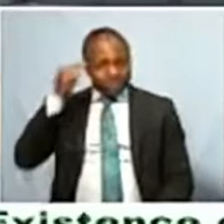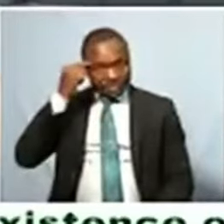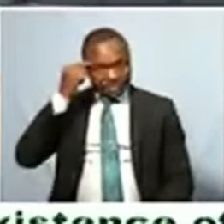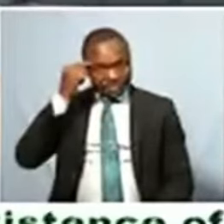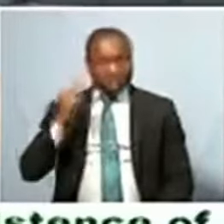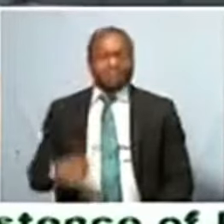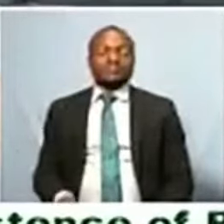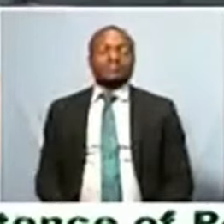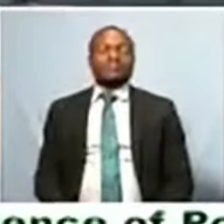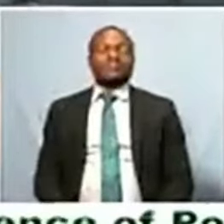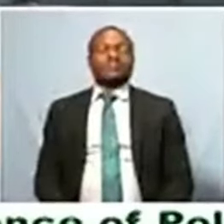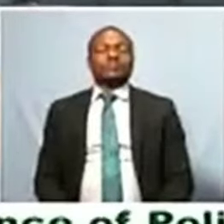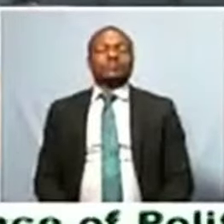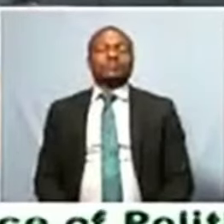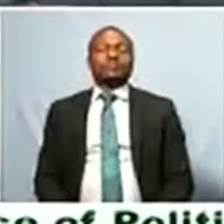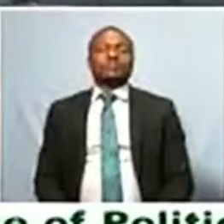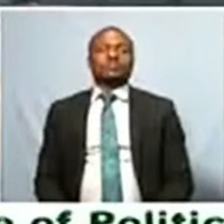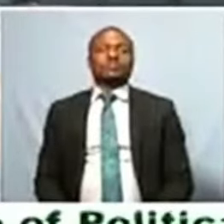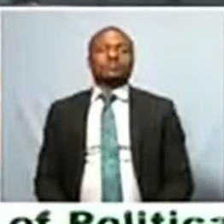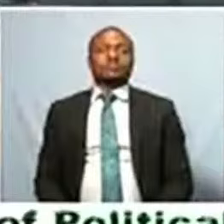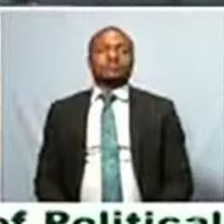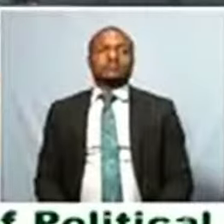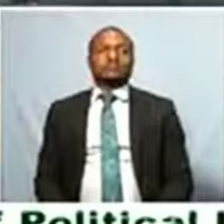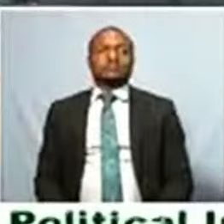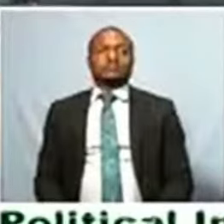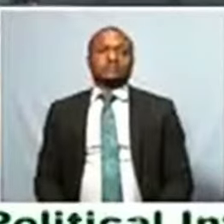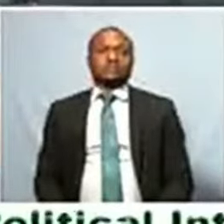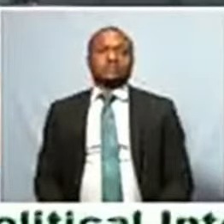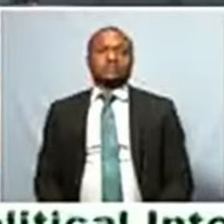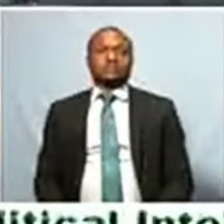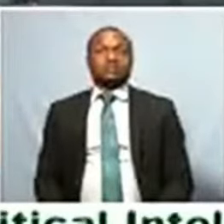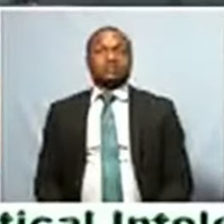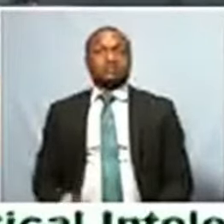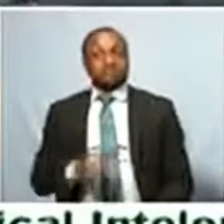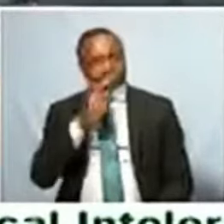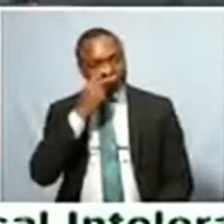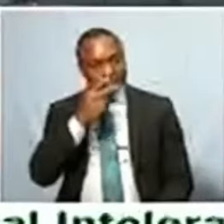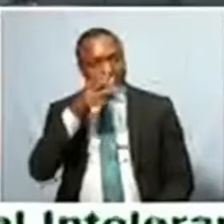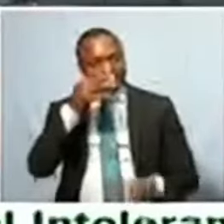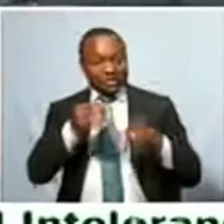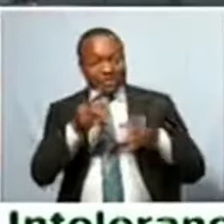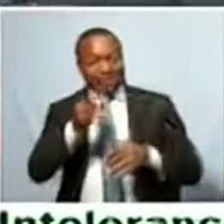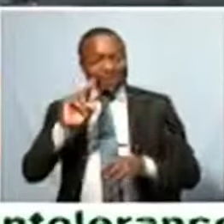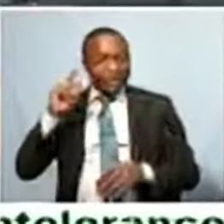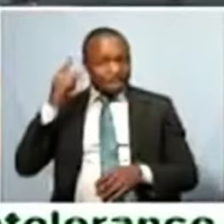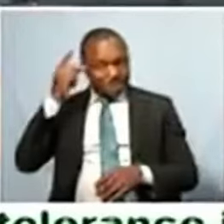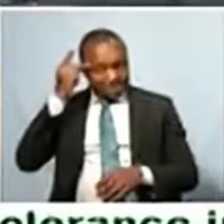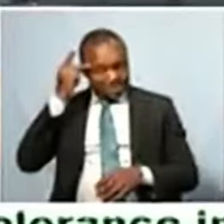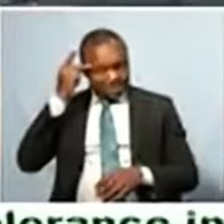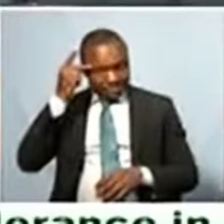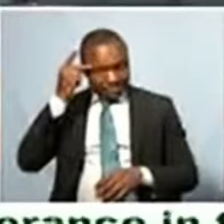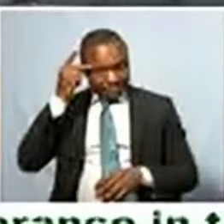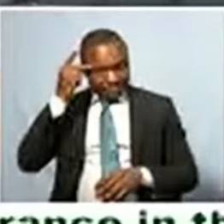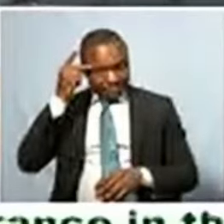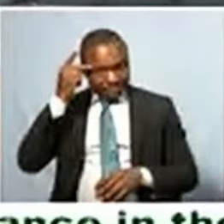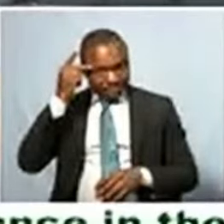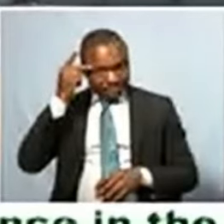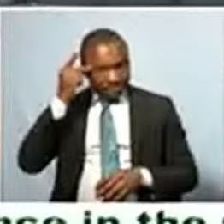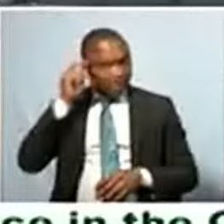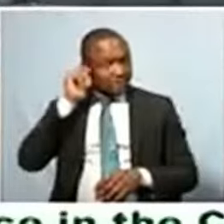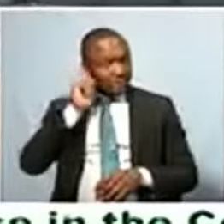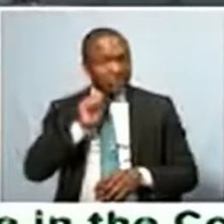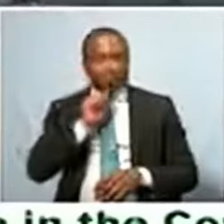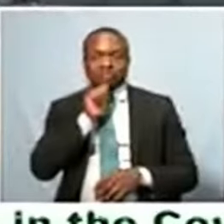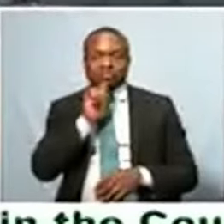government to evaluate whether there is political intolerance or